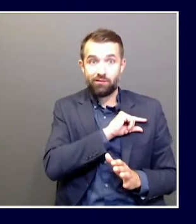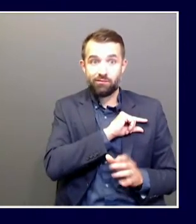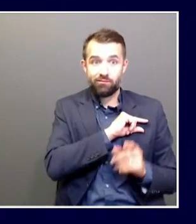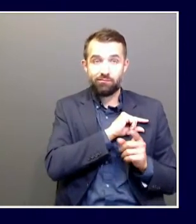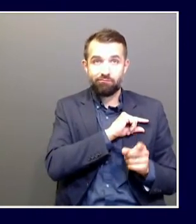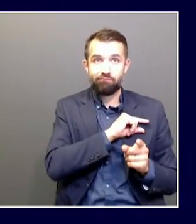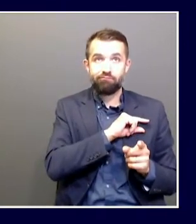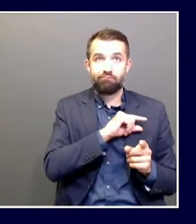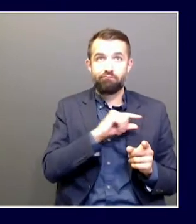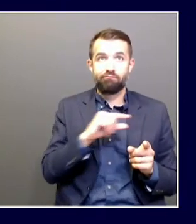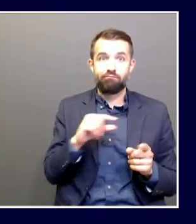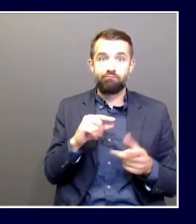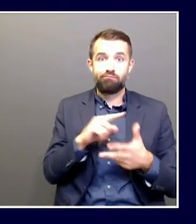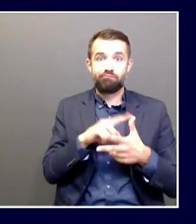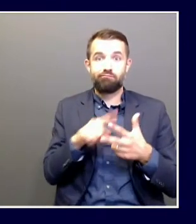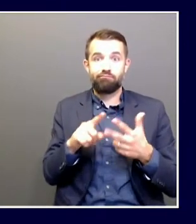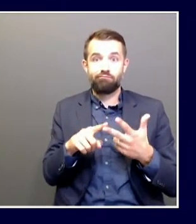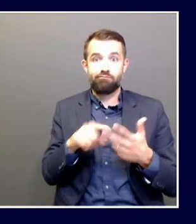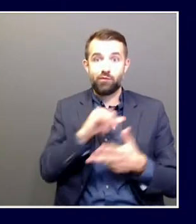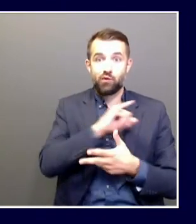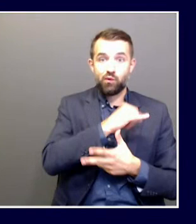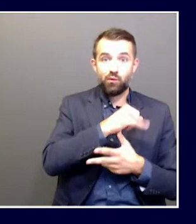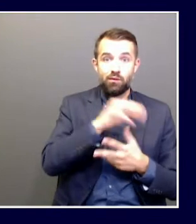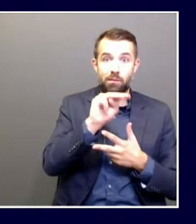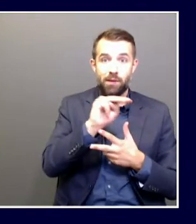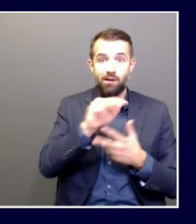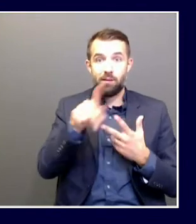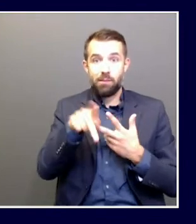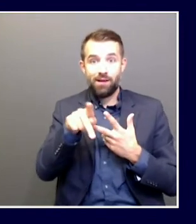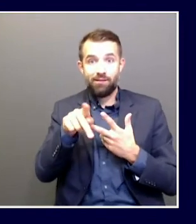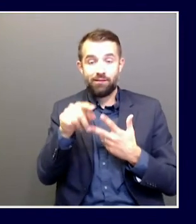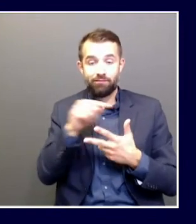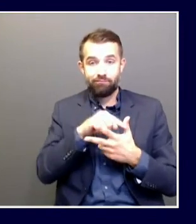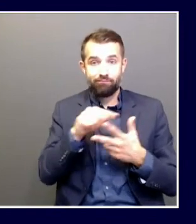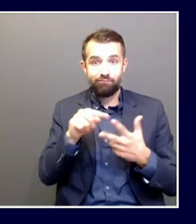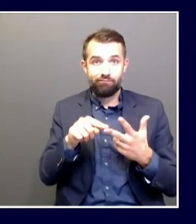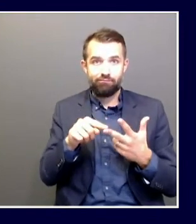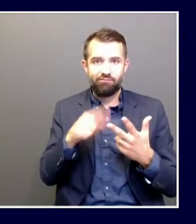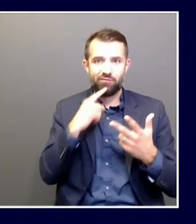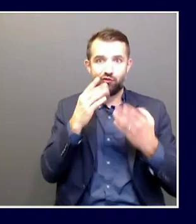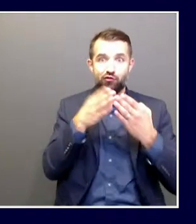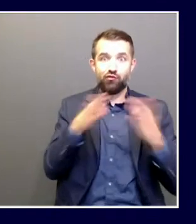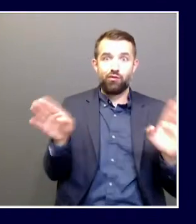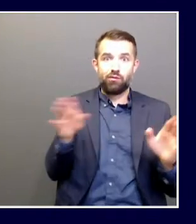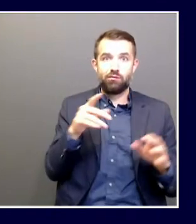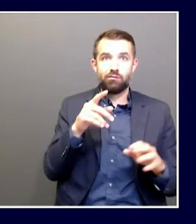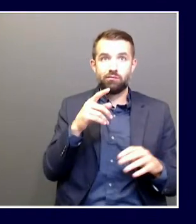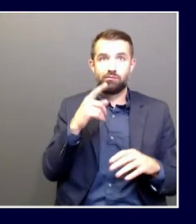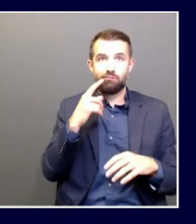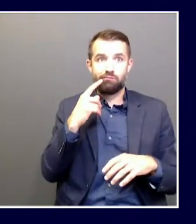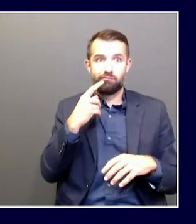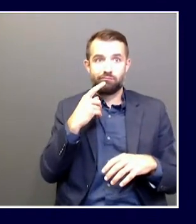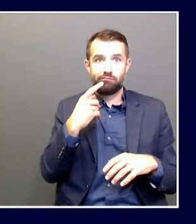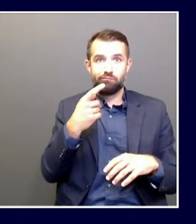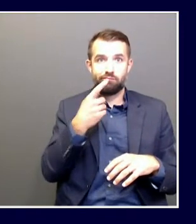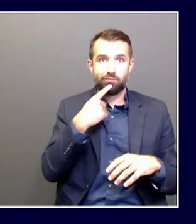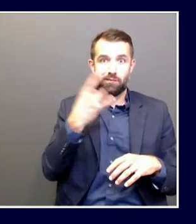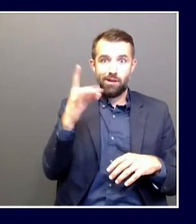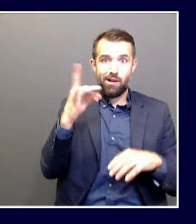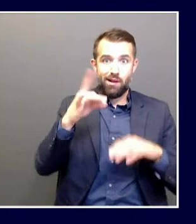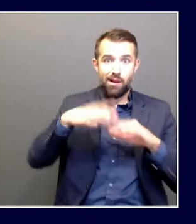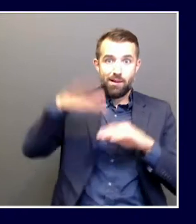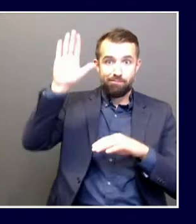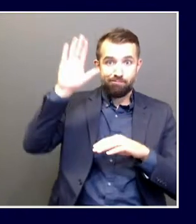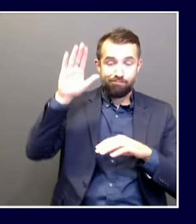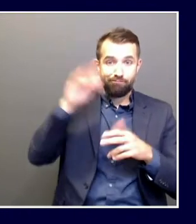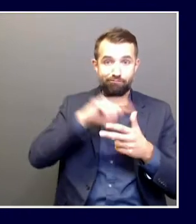Johnson & Johnson had not changed since April. We do know that it takes work, especially for youth, for whom there is an